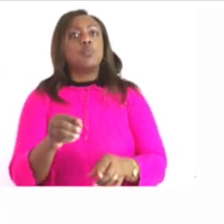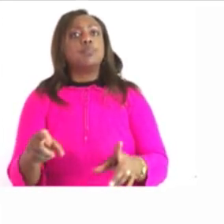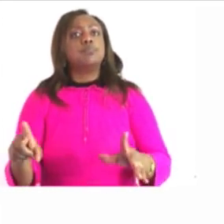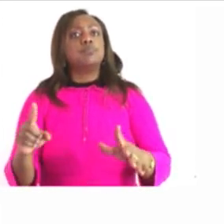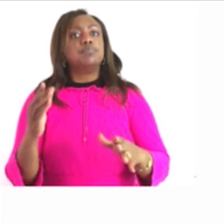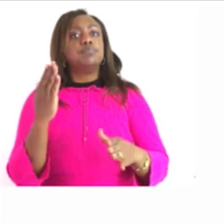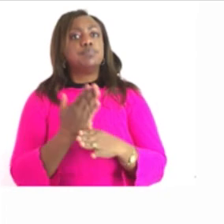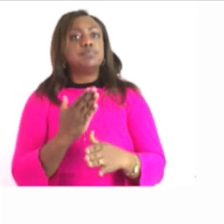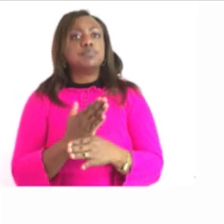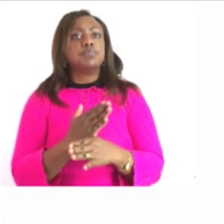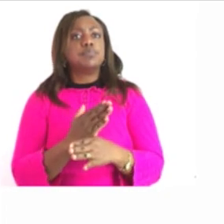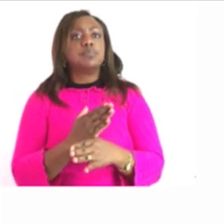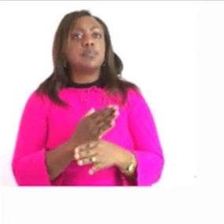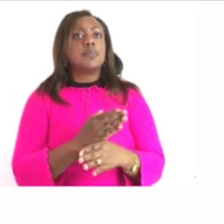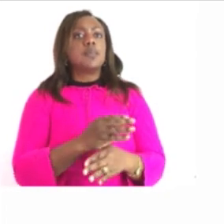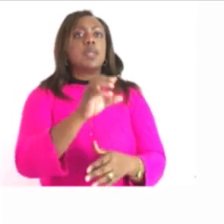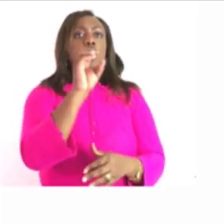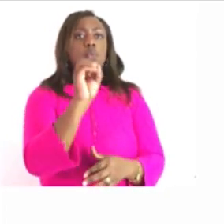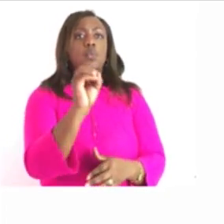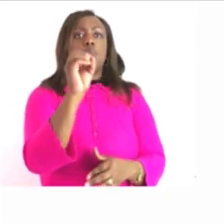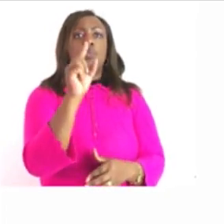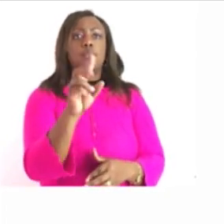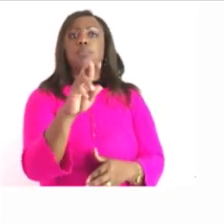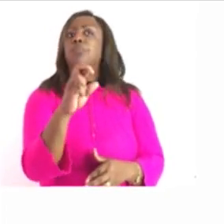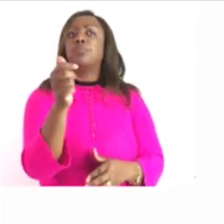We are going only to look at nasal cavity,